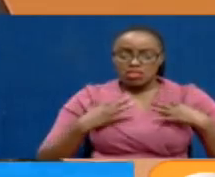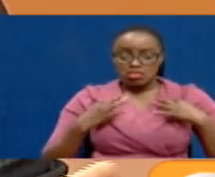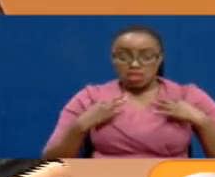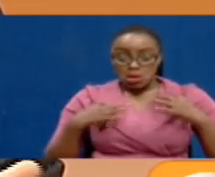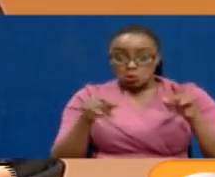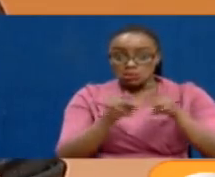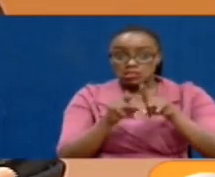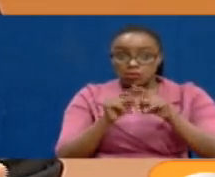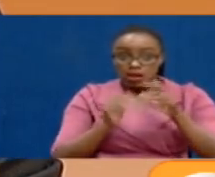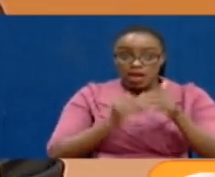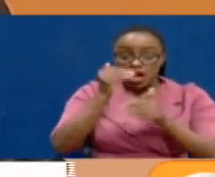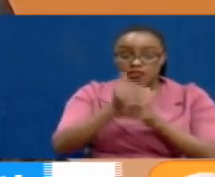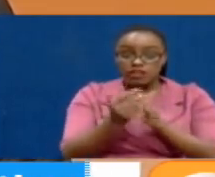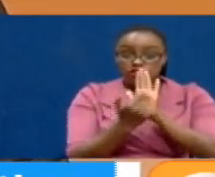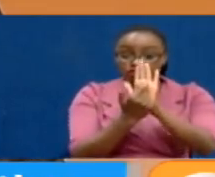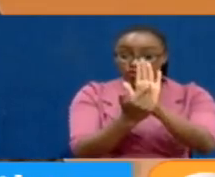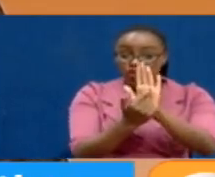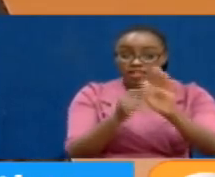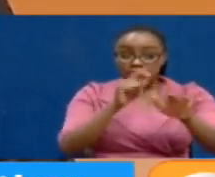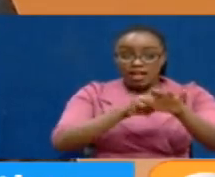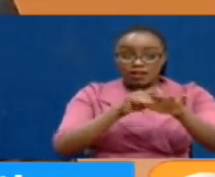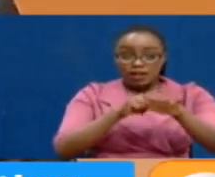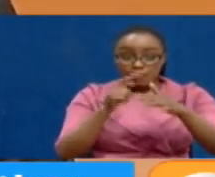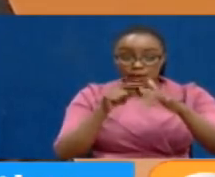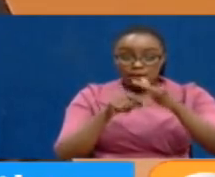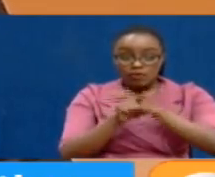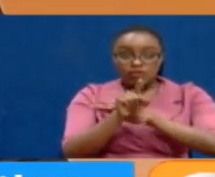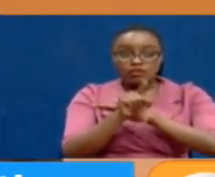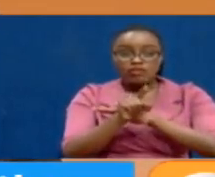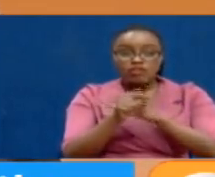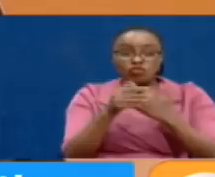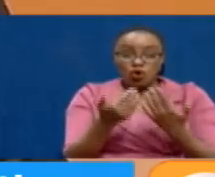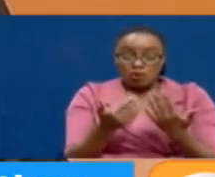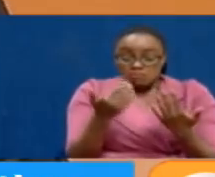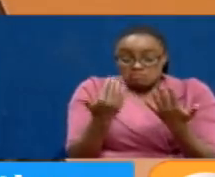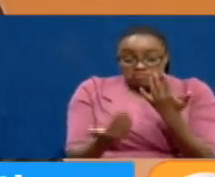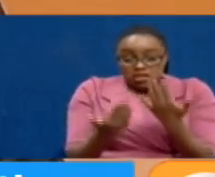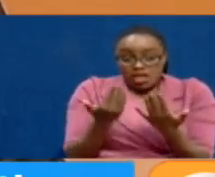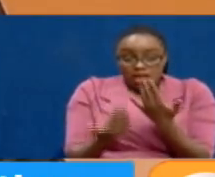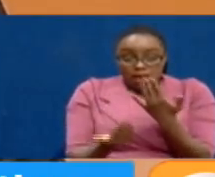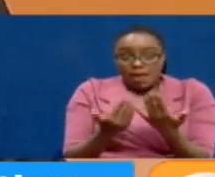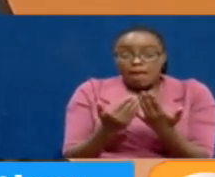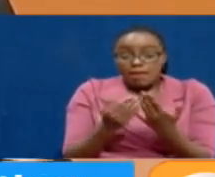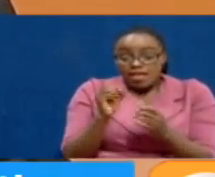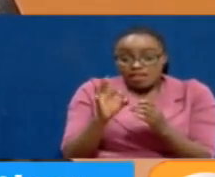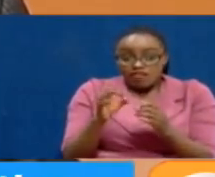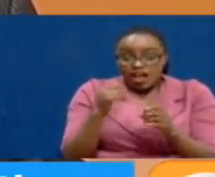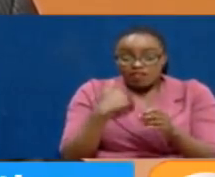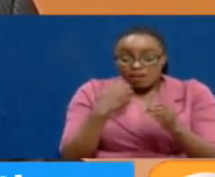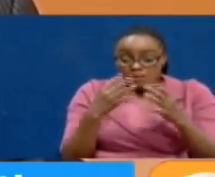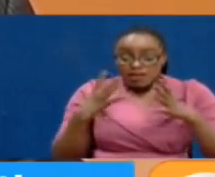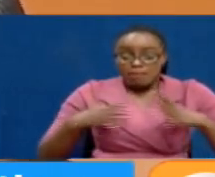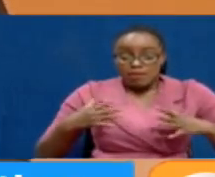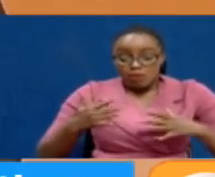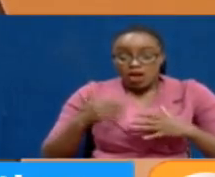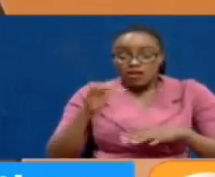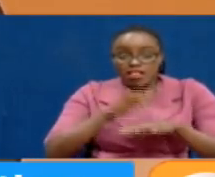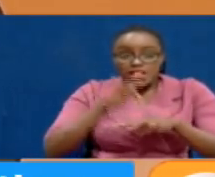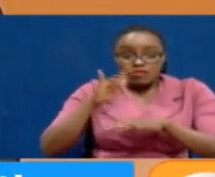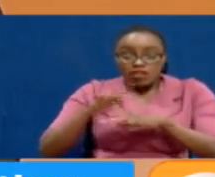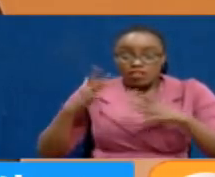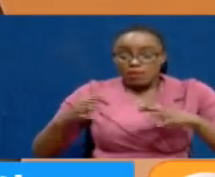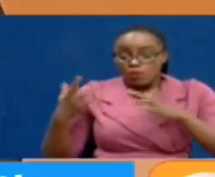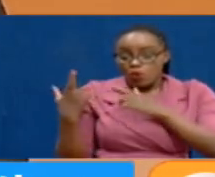then after, for example, when we go into a full-blown crisis, or should the cases increase, then the health workers who have been attending